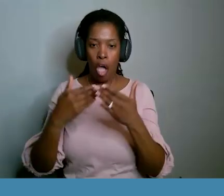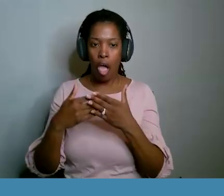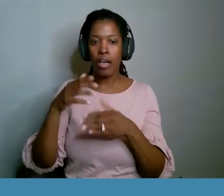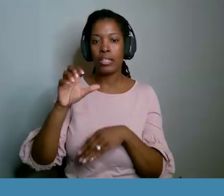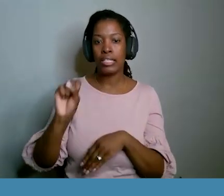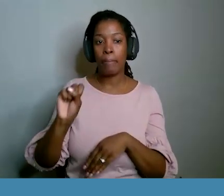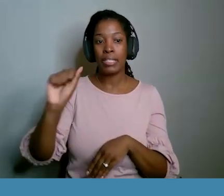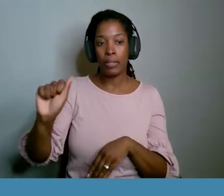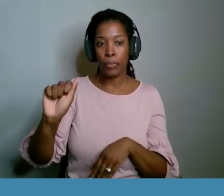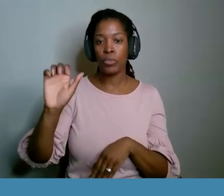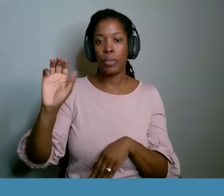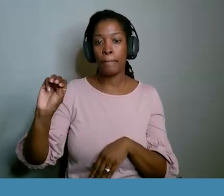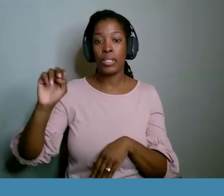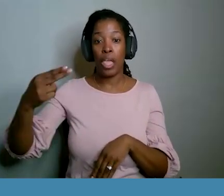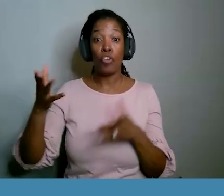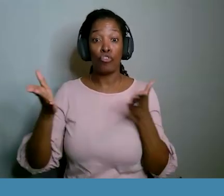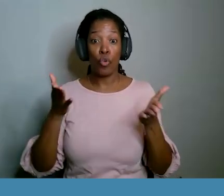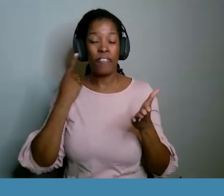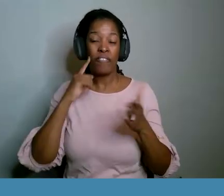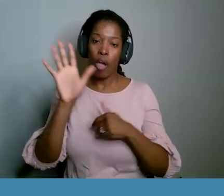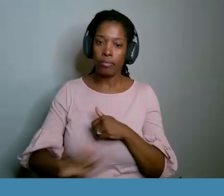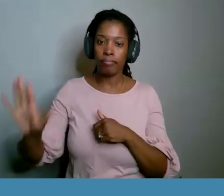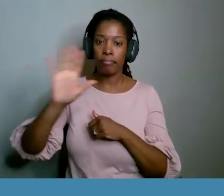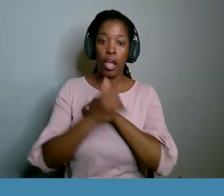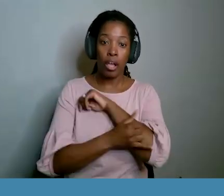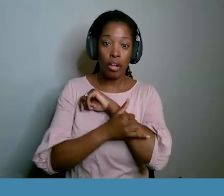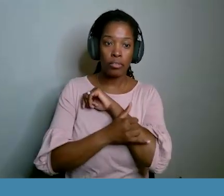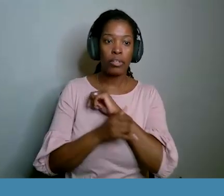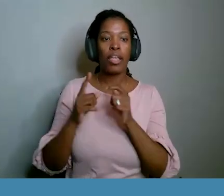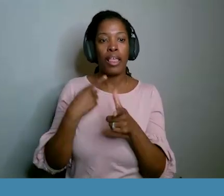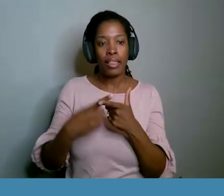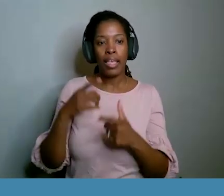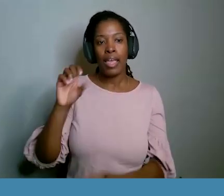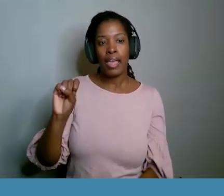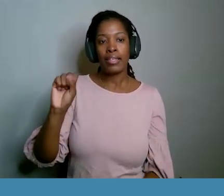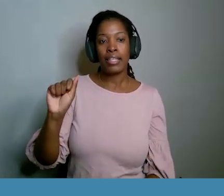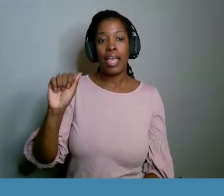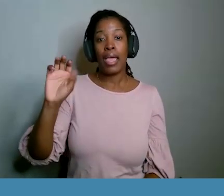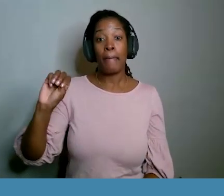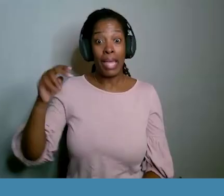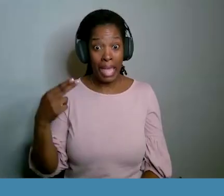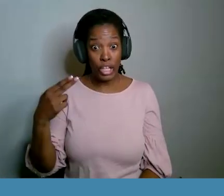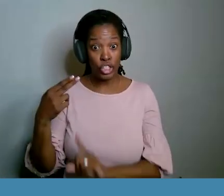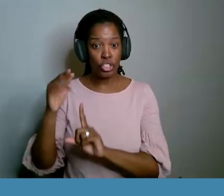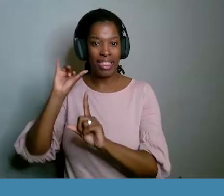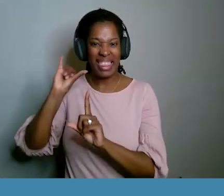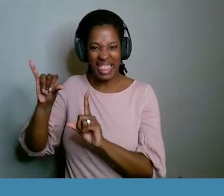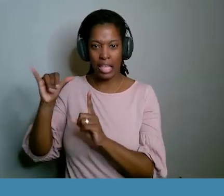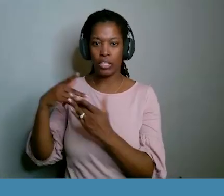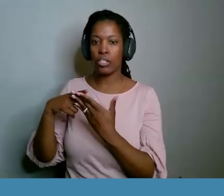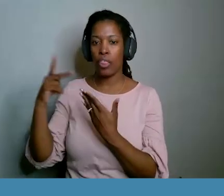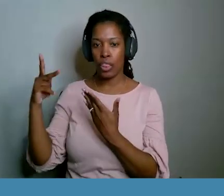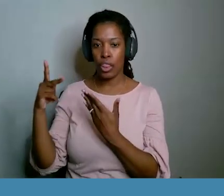for the entire country. And then the SAMH is the program that